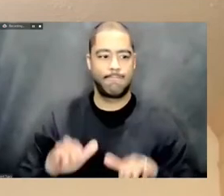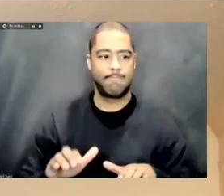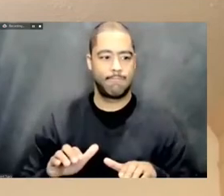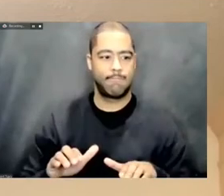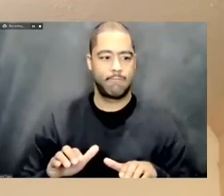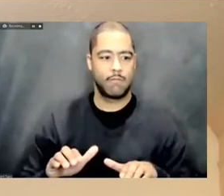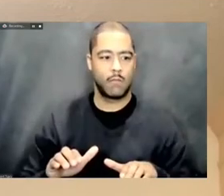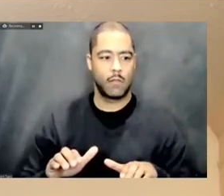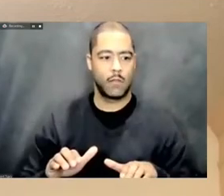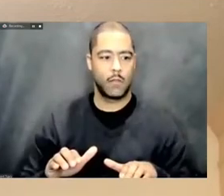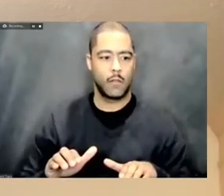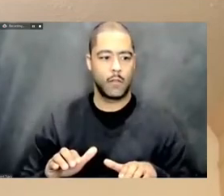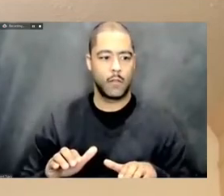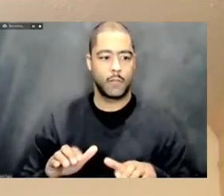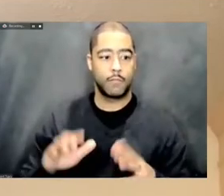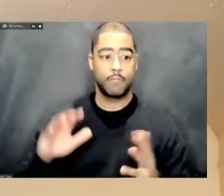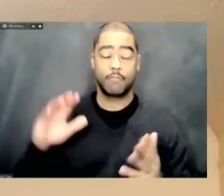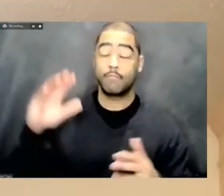She often walked out here,